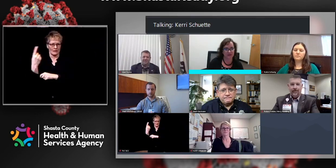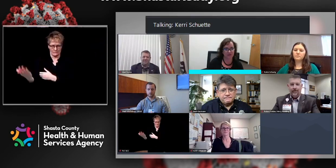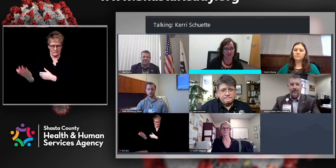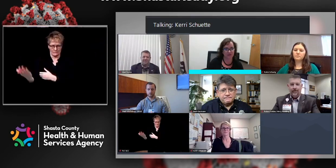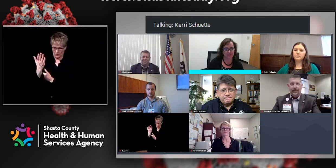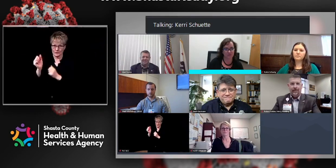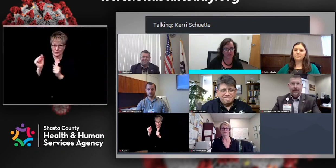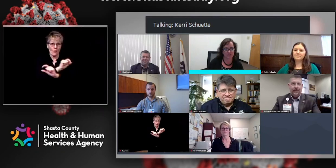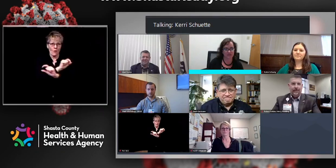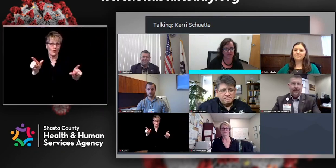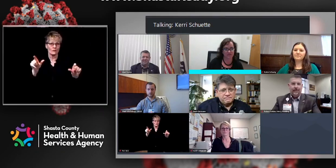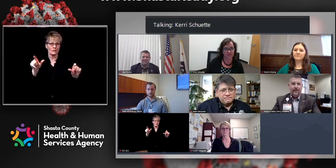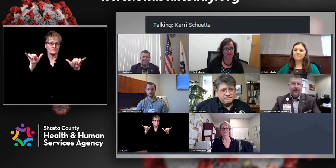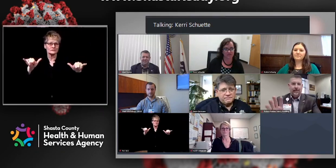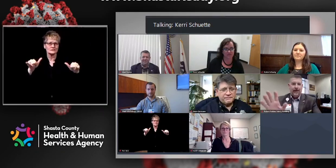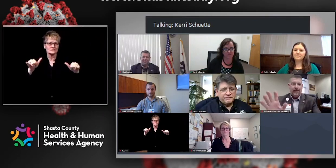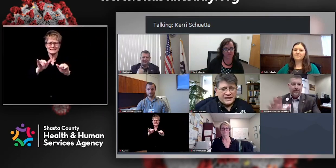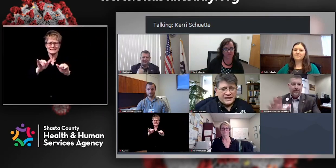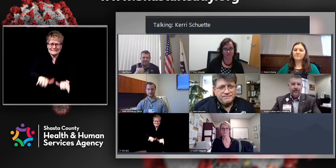and healthy. Thank you for being here today.